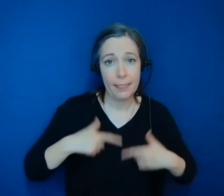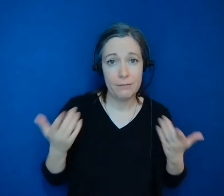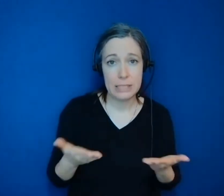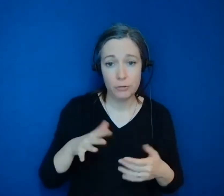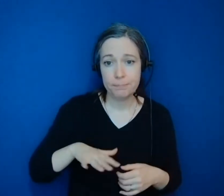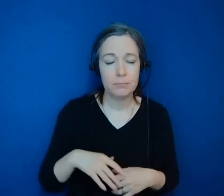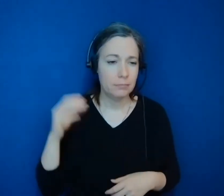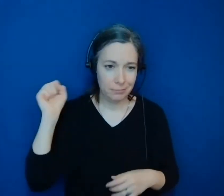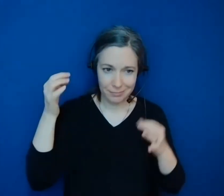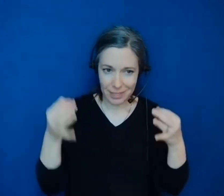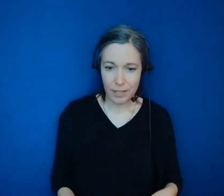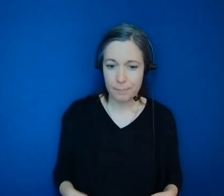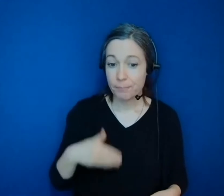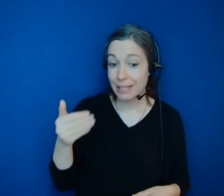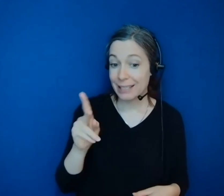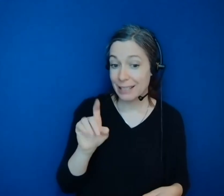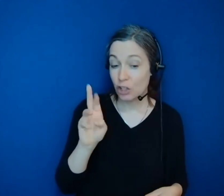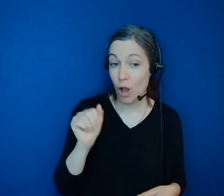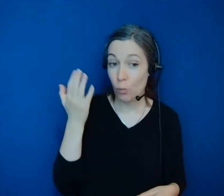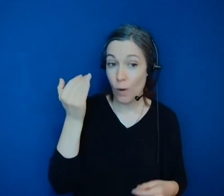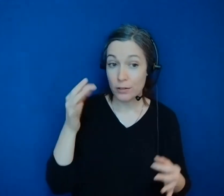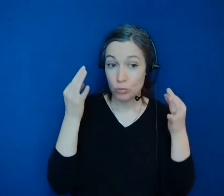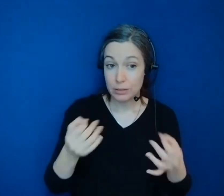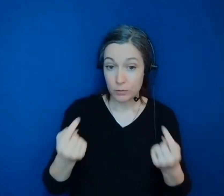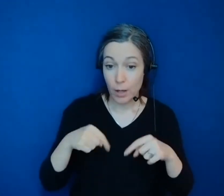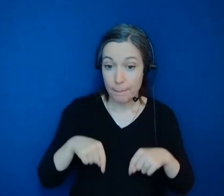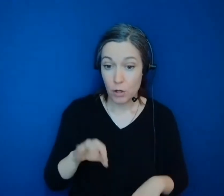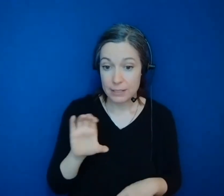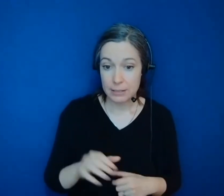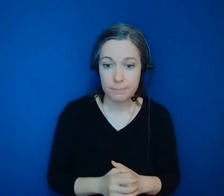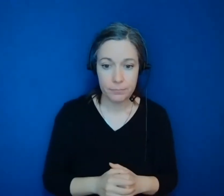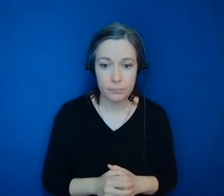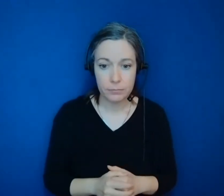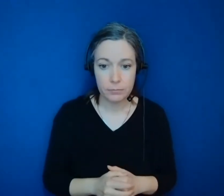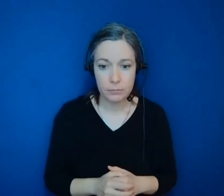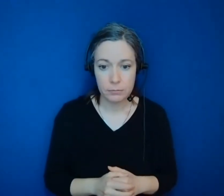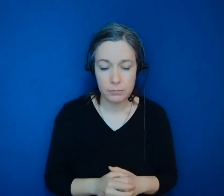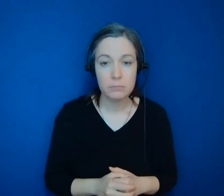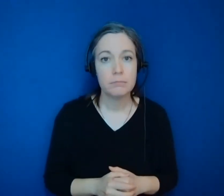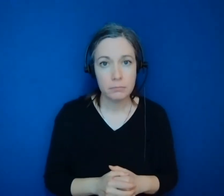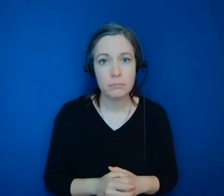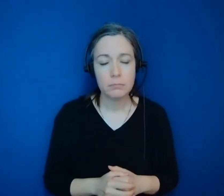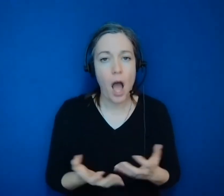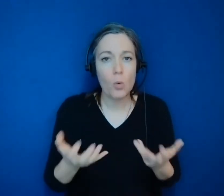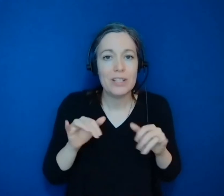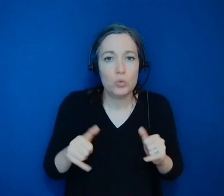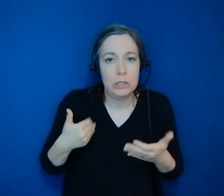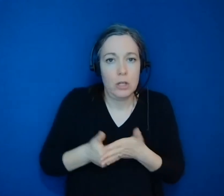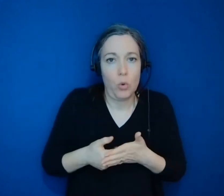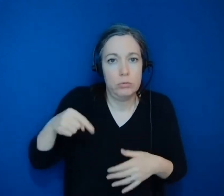Yeah, definitely. Here, how about you, why did you choose to attend FCC. Yeah, I wanted to stay in Frederick as well.